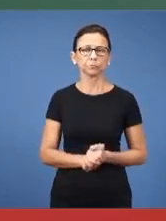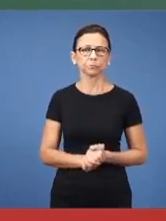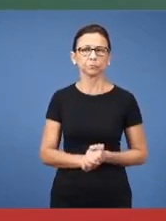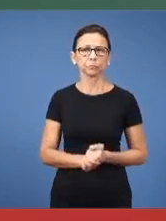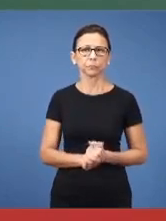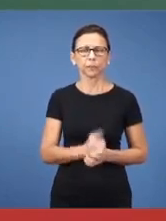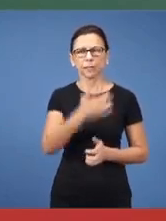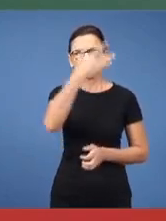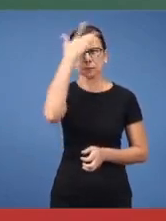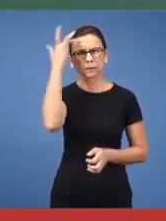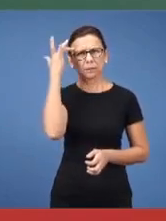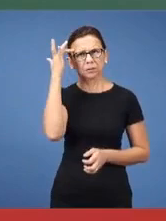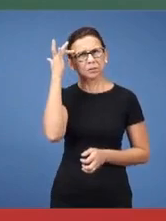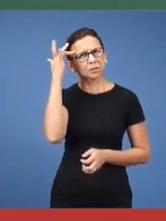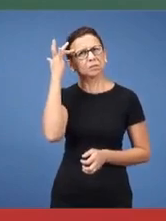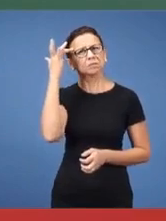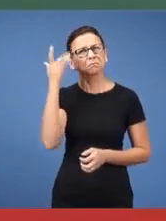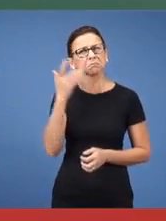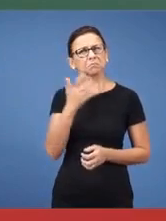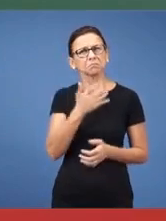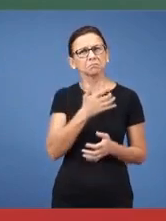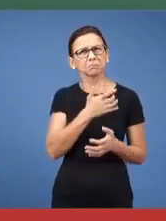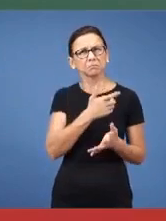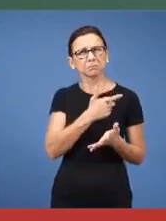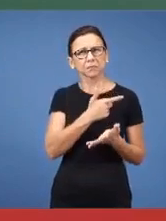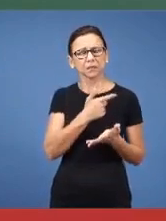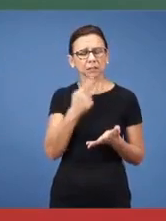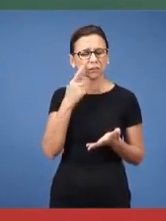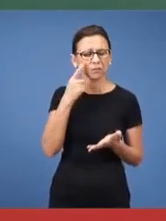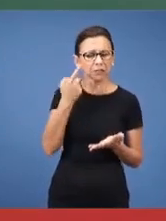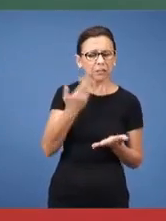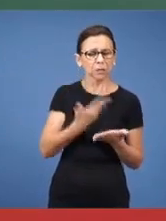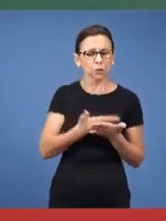Those who wanted to enter into the book, they wrote many things.